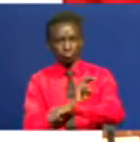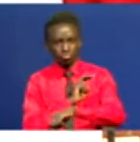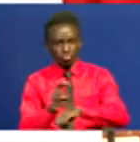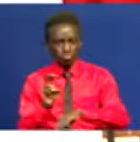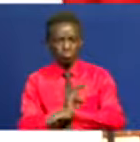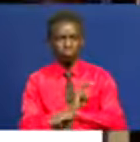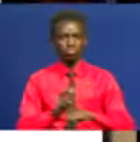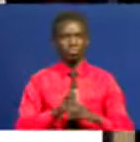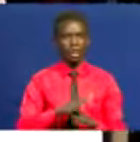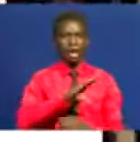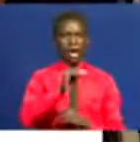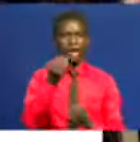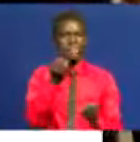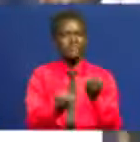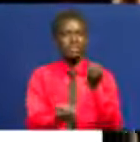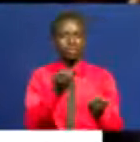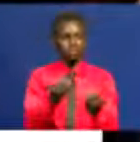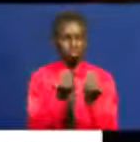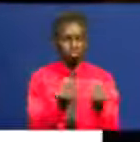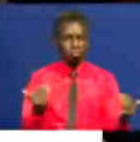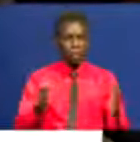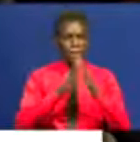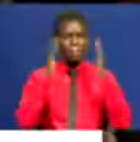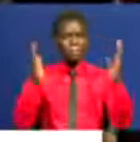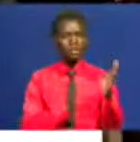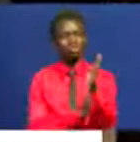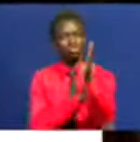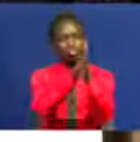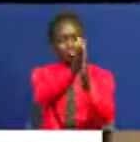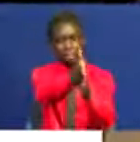Child protection mainstreaming.